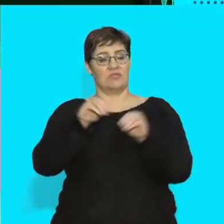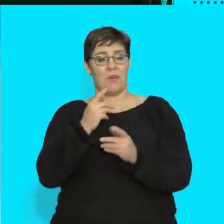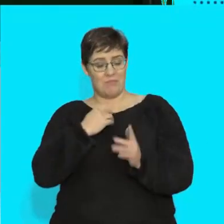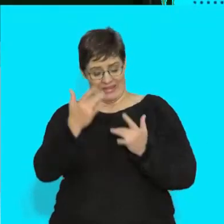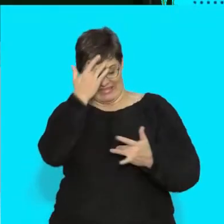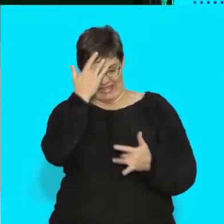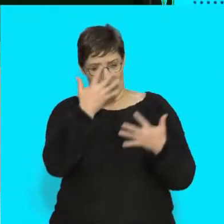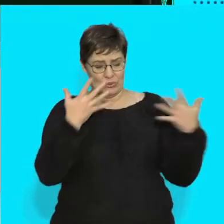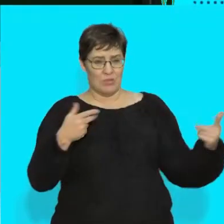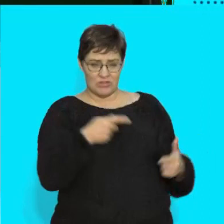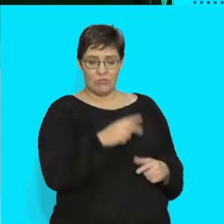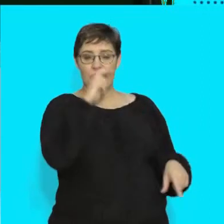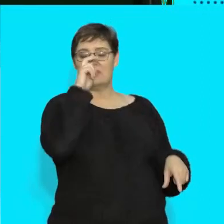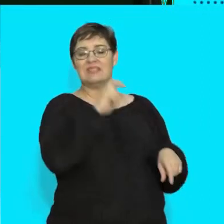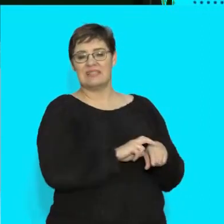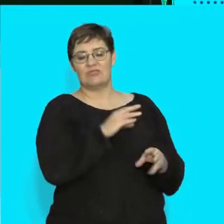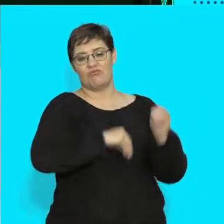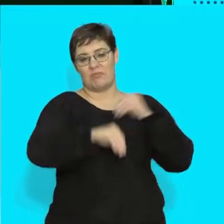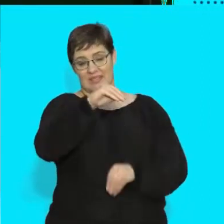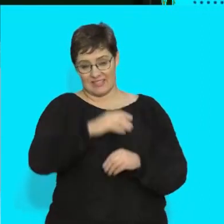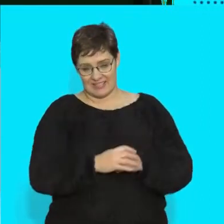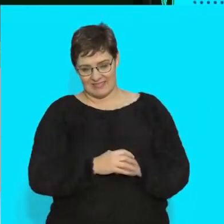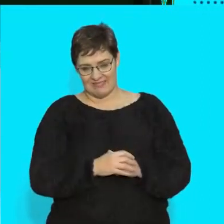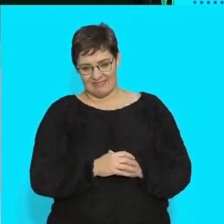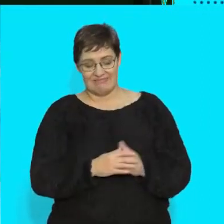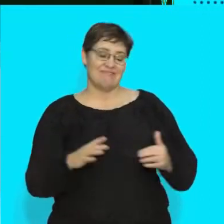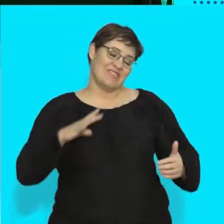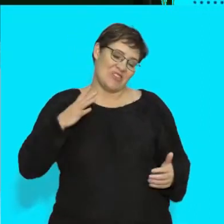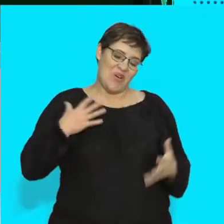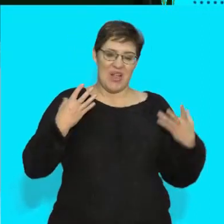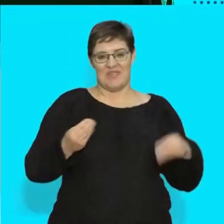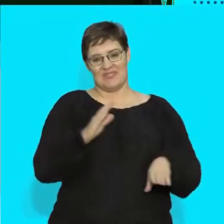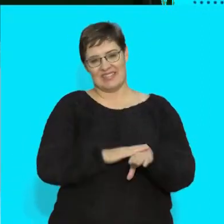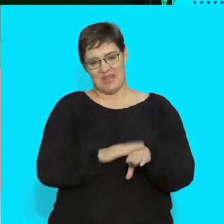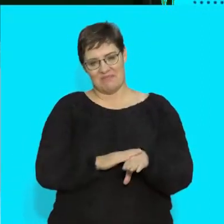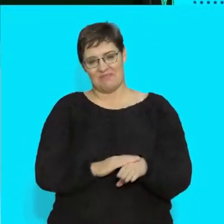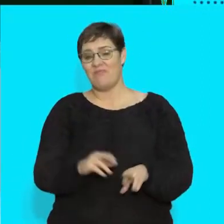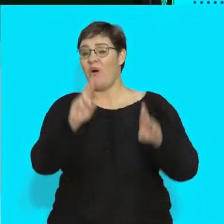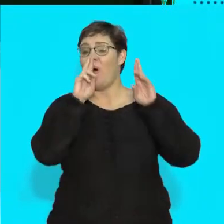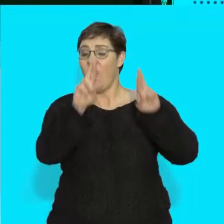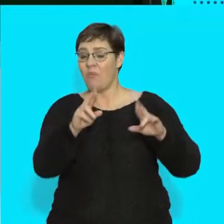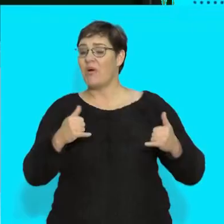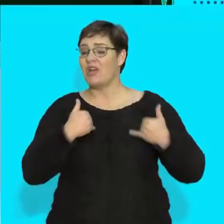so diseased that we need to have a replacement. I'm afraid that's all we have time for. I hope